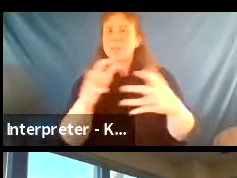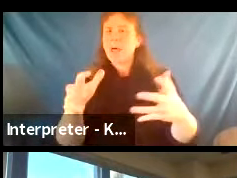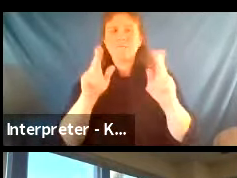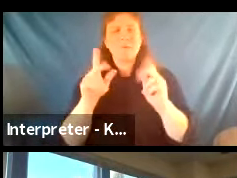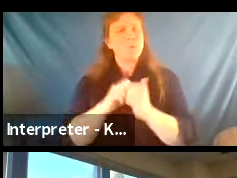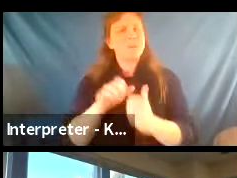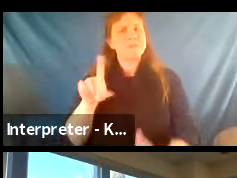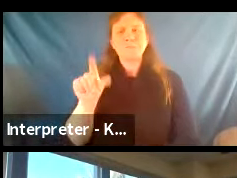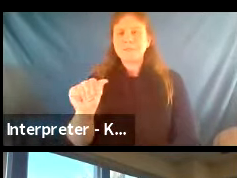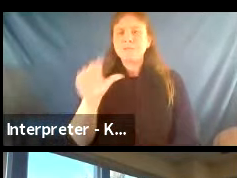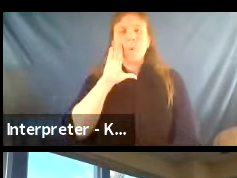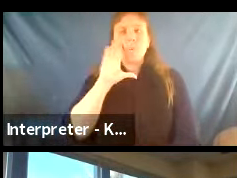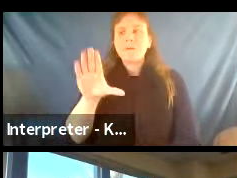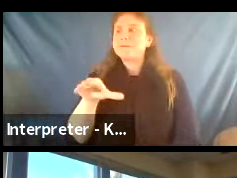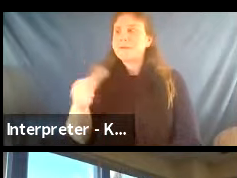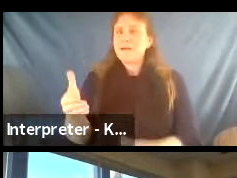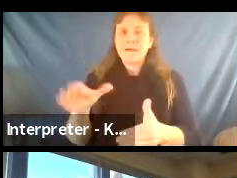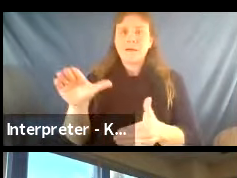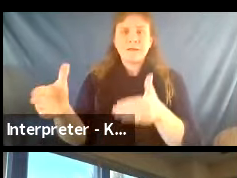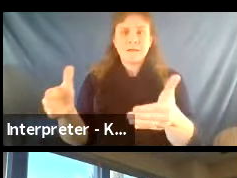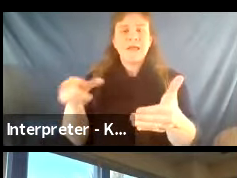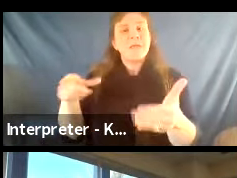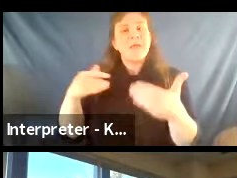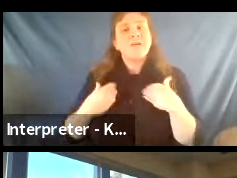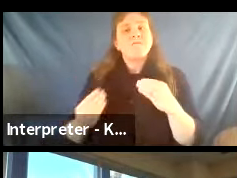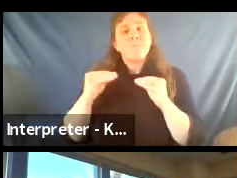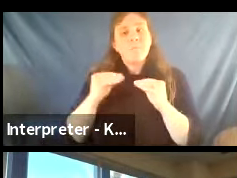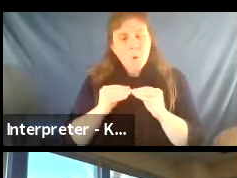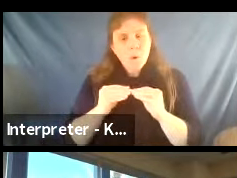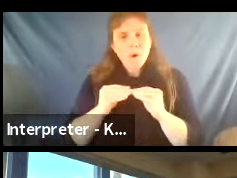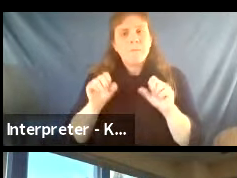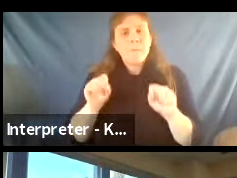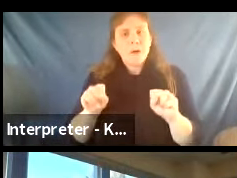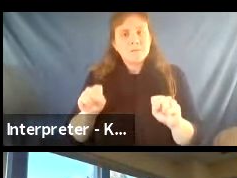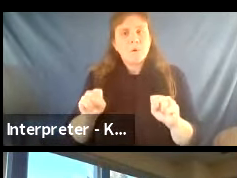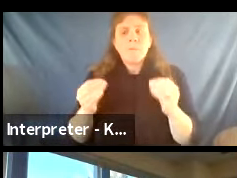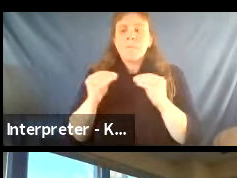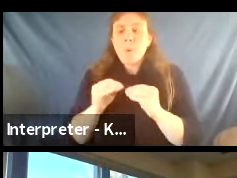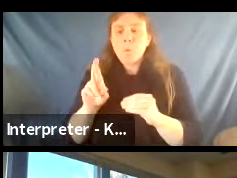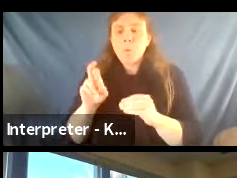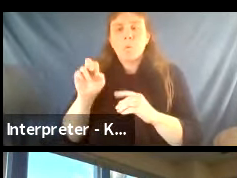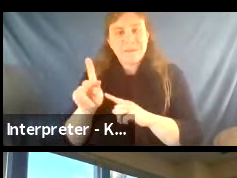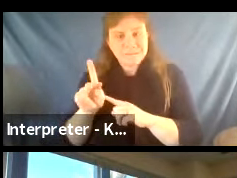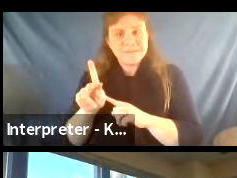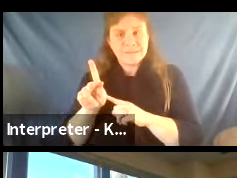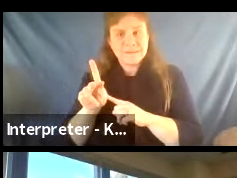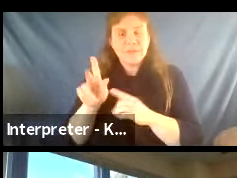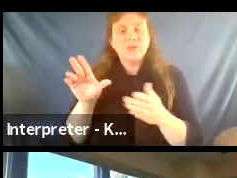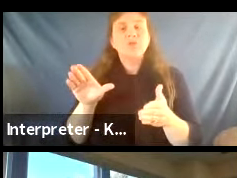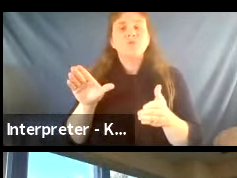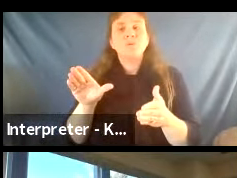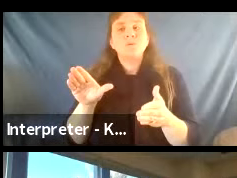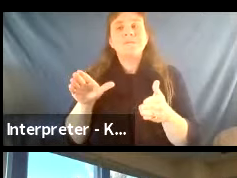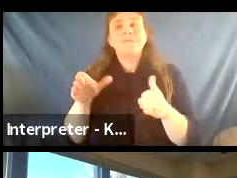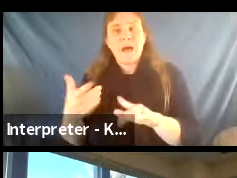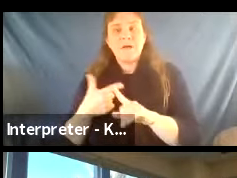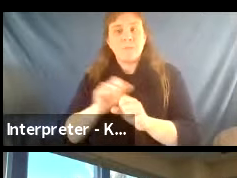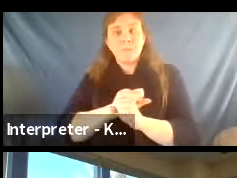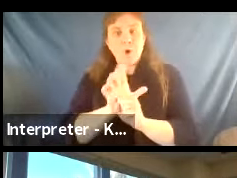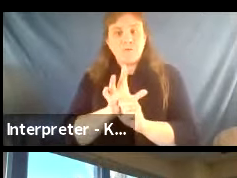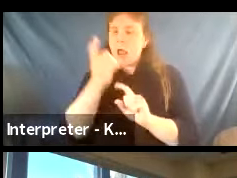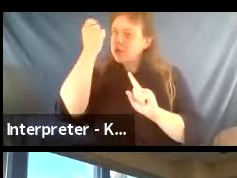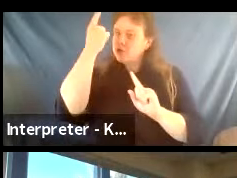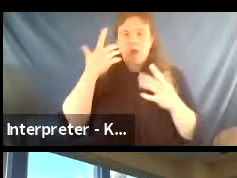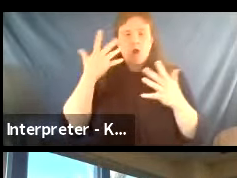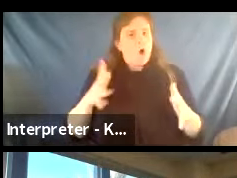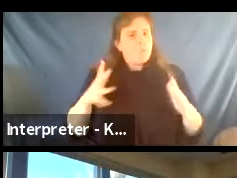an added chance of dying from COVID, they're more like people over 65. So I know we've made all these arguments to you